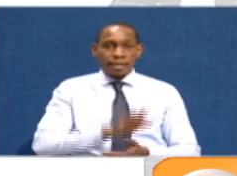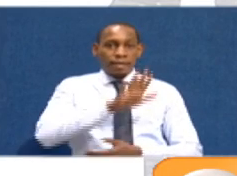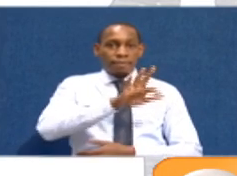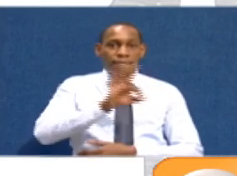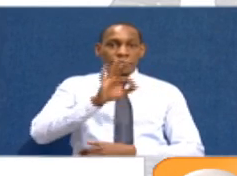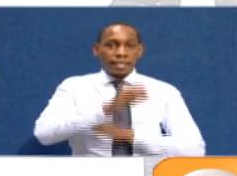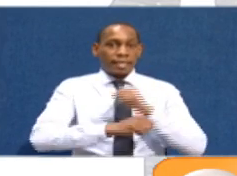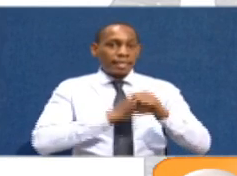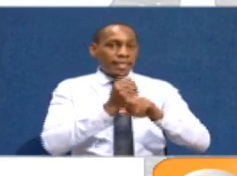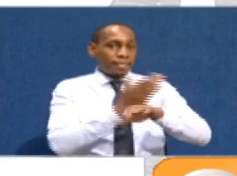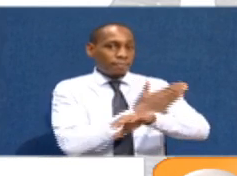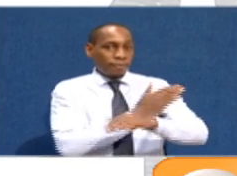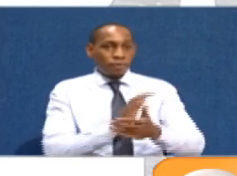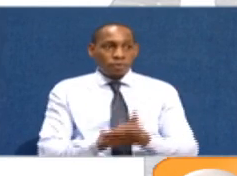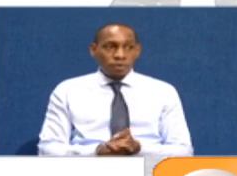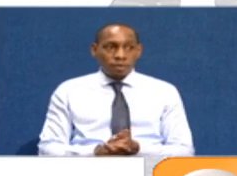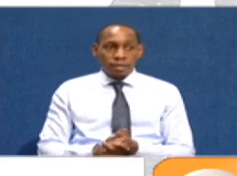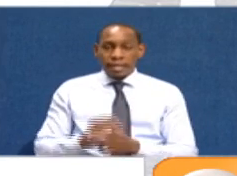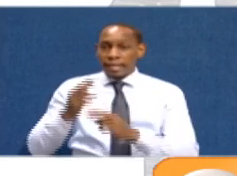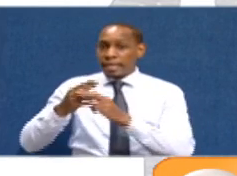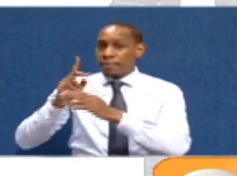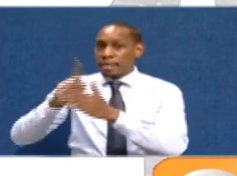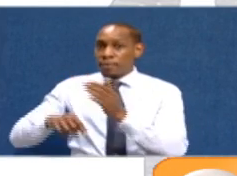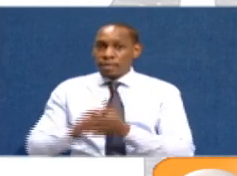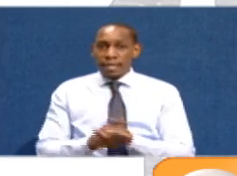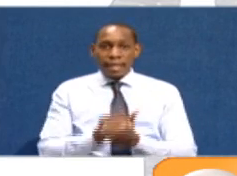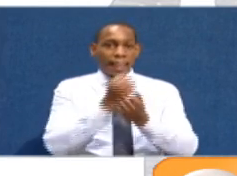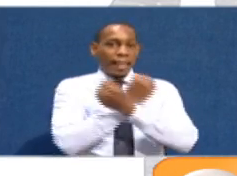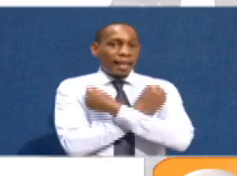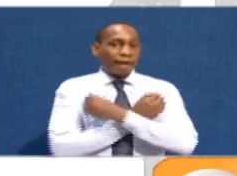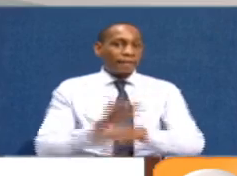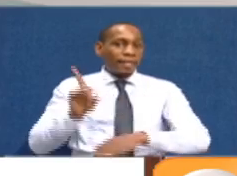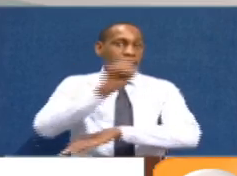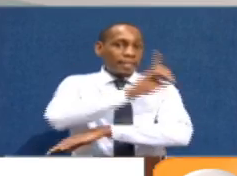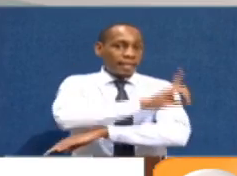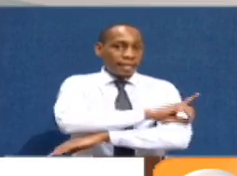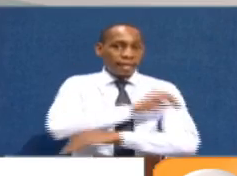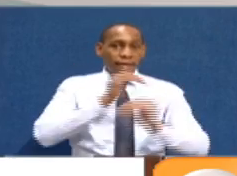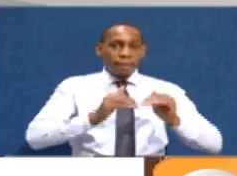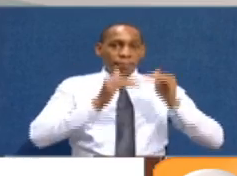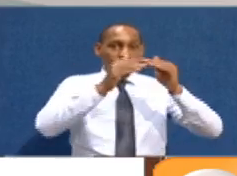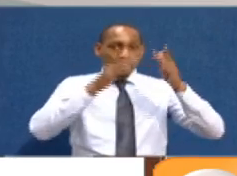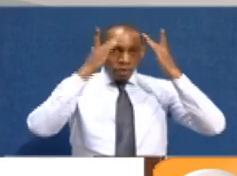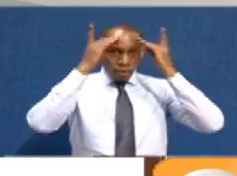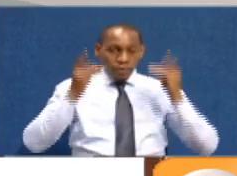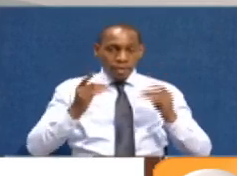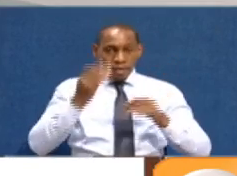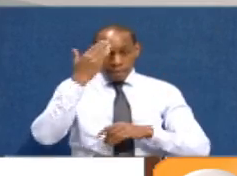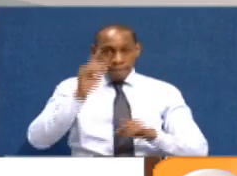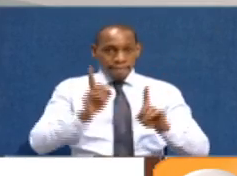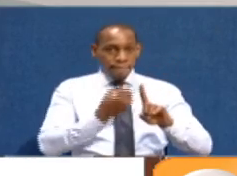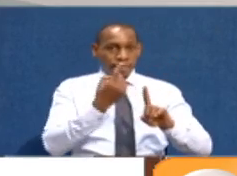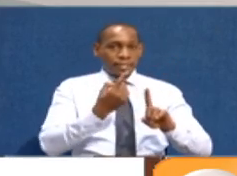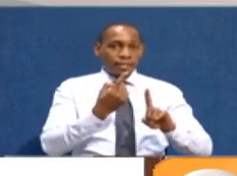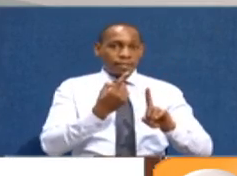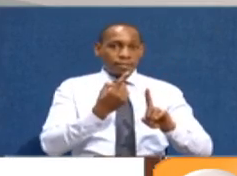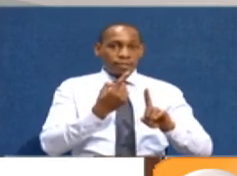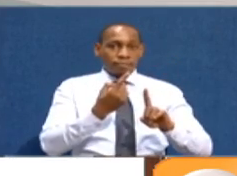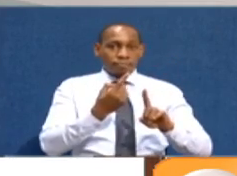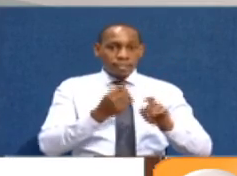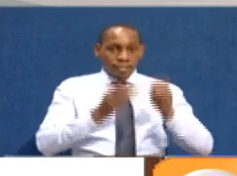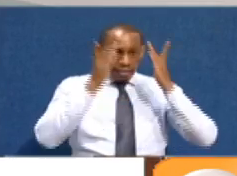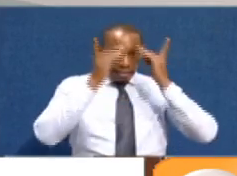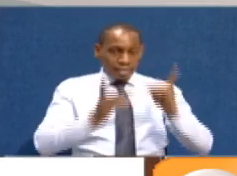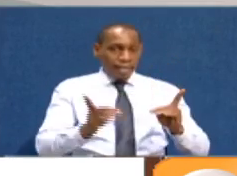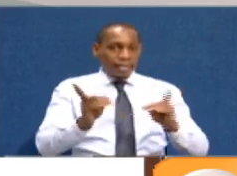years ago, June 12th. You're kidding yeah. me. Yeah. So they call it what? Loving Day. Loving Day. Yeah. So when we had to postpone our wedding, because it was originally in April, we came up with a